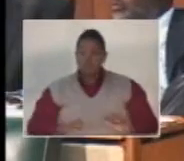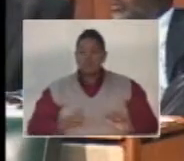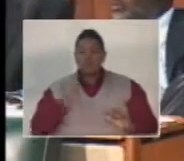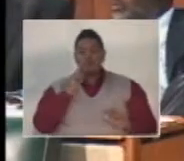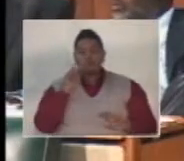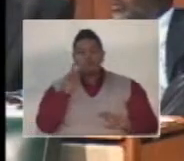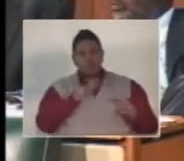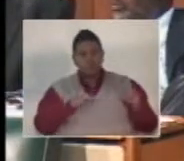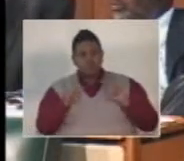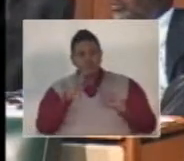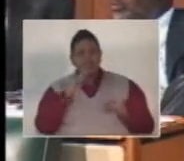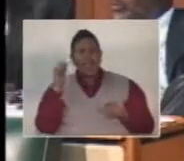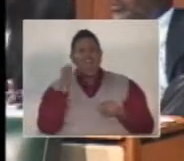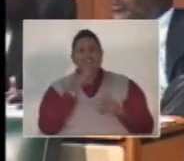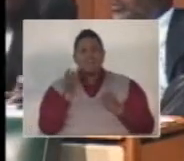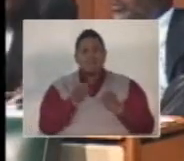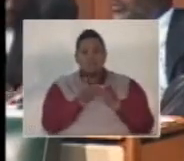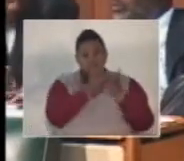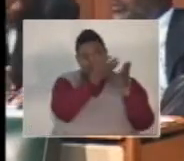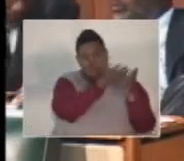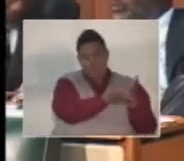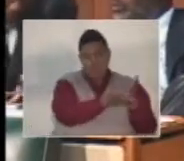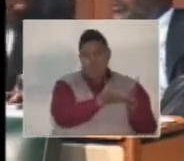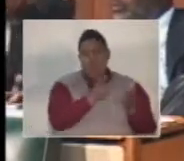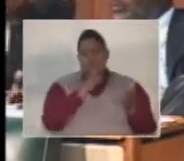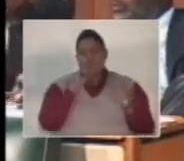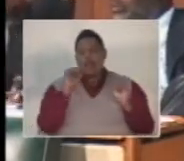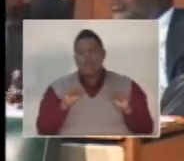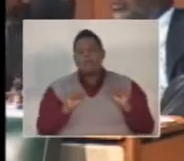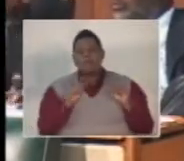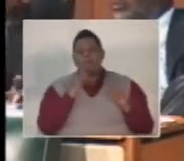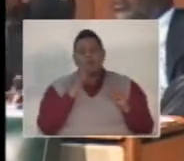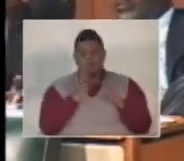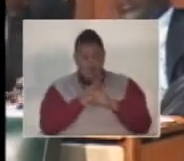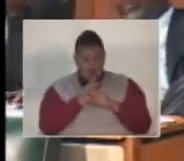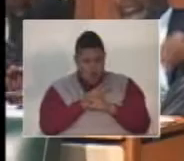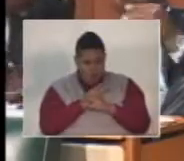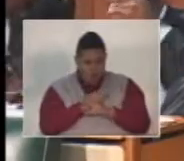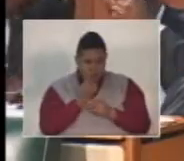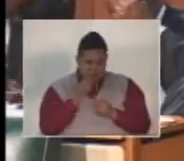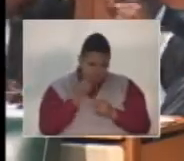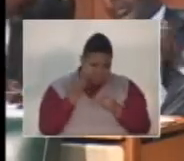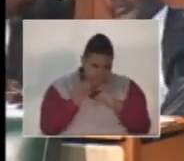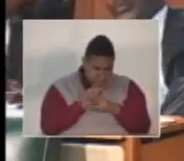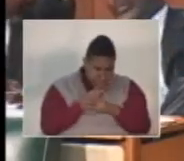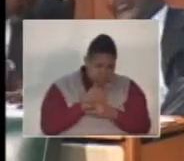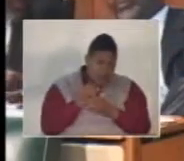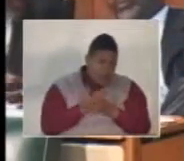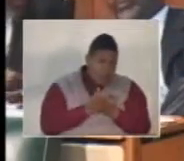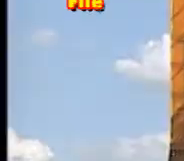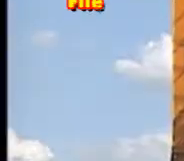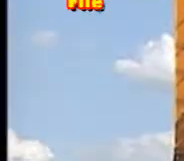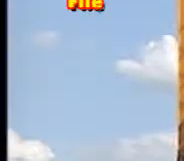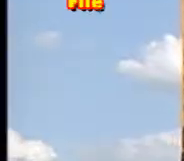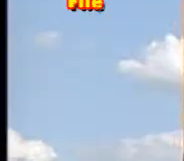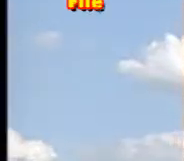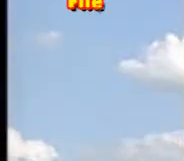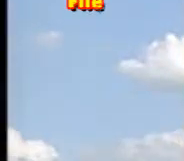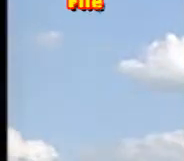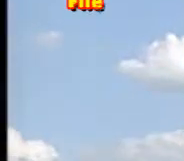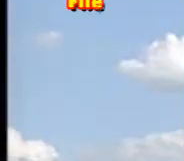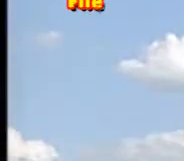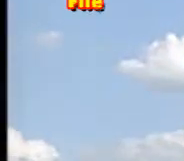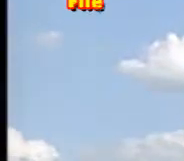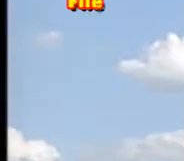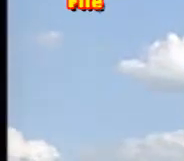every single cargo down there and be able to calculate the revenue due to the country. Phase one of the